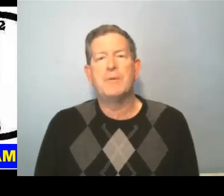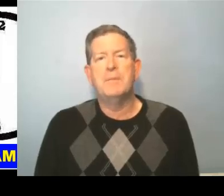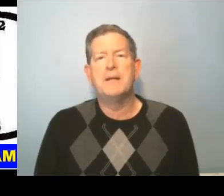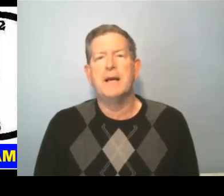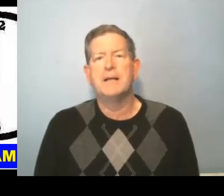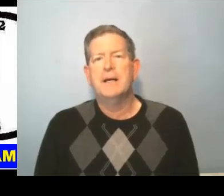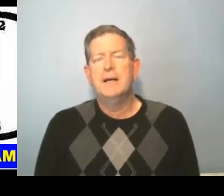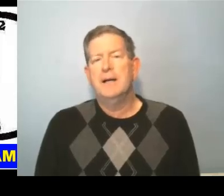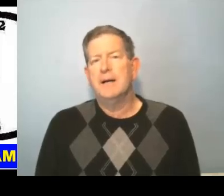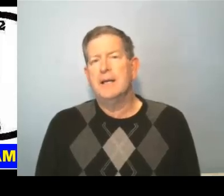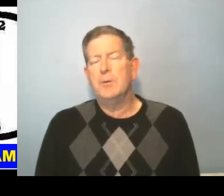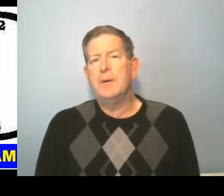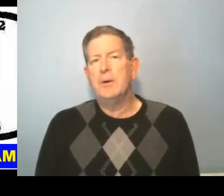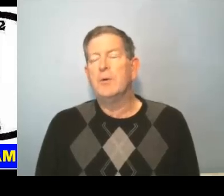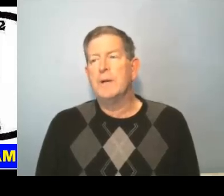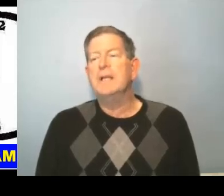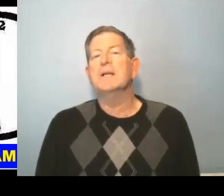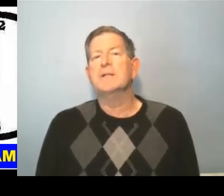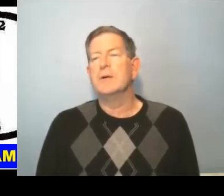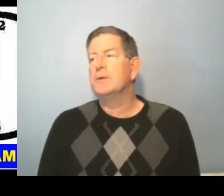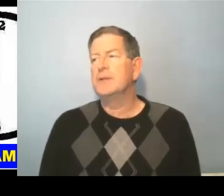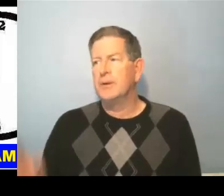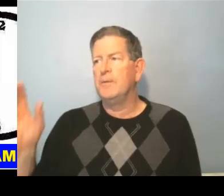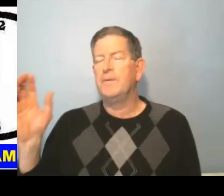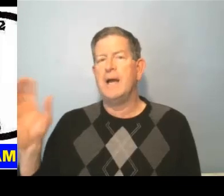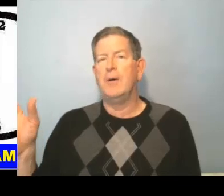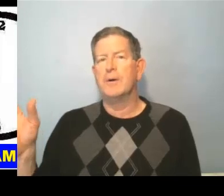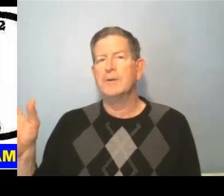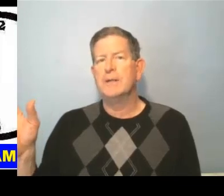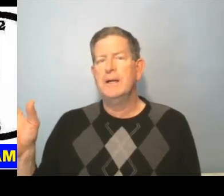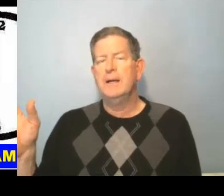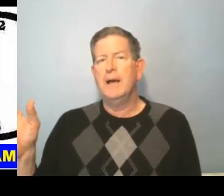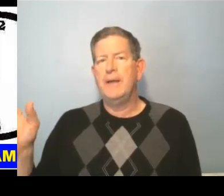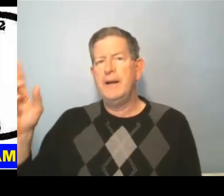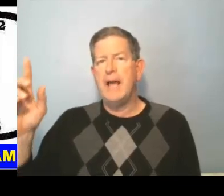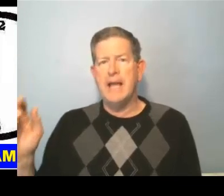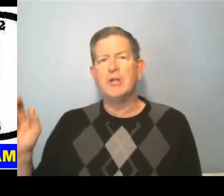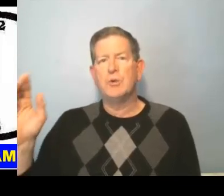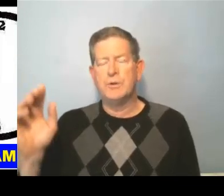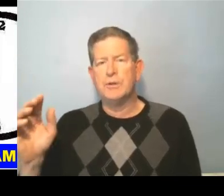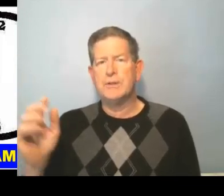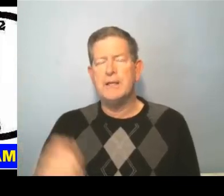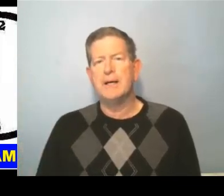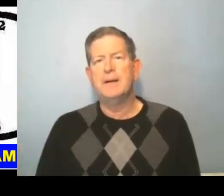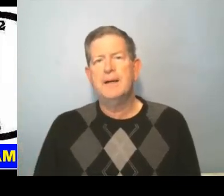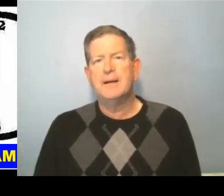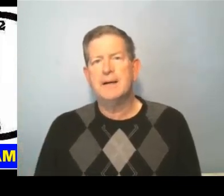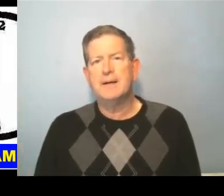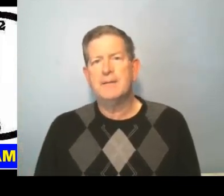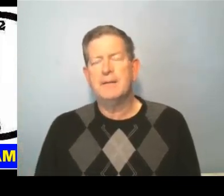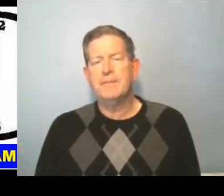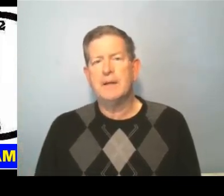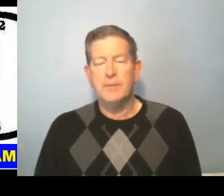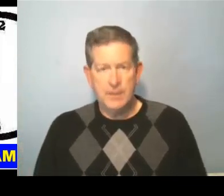minutes after midnight. It would read 00 for the hours, and then an H, which is the